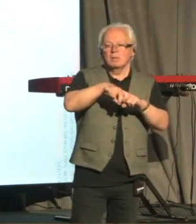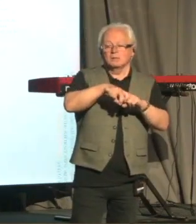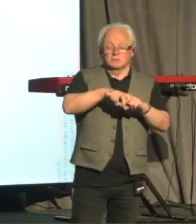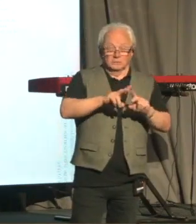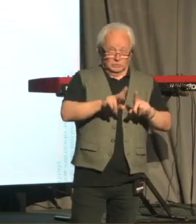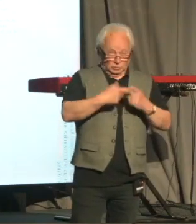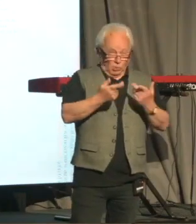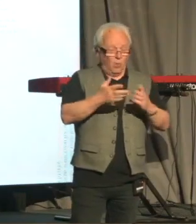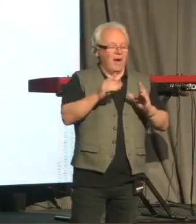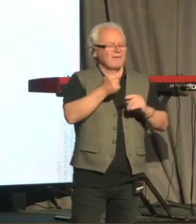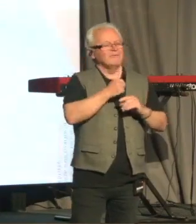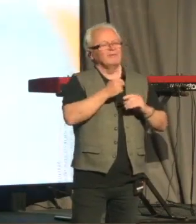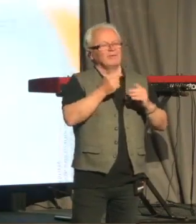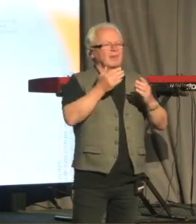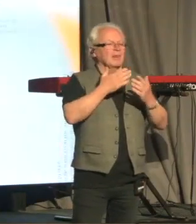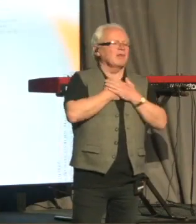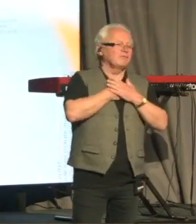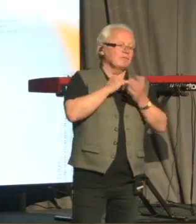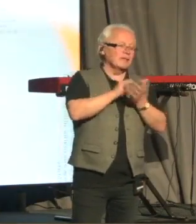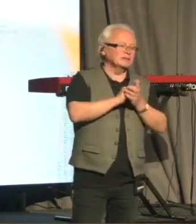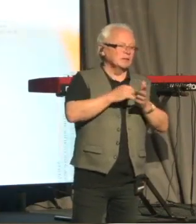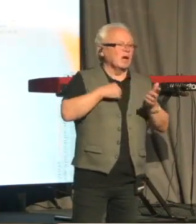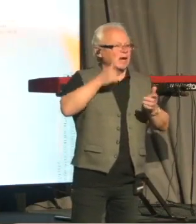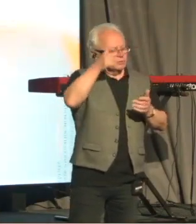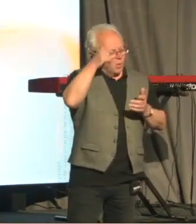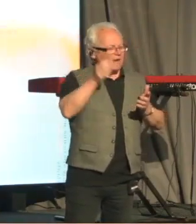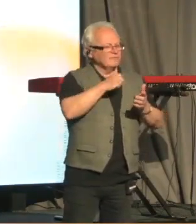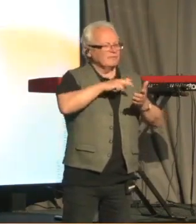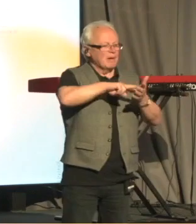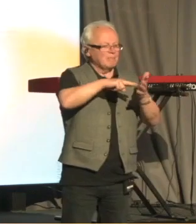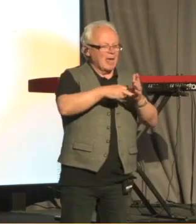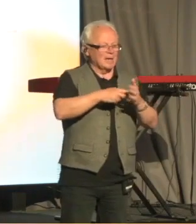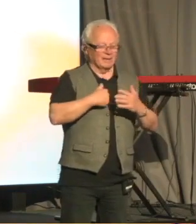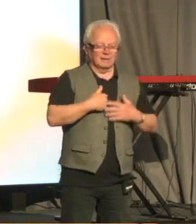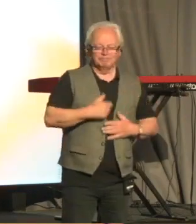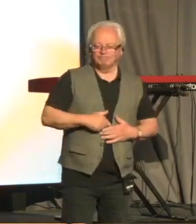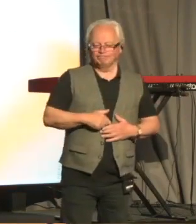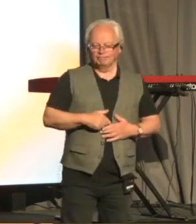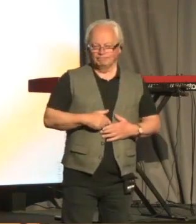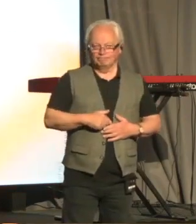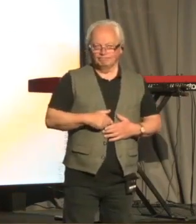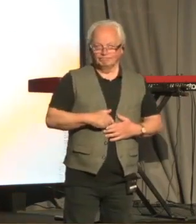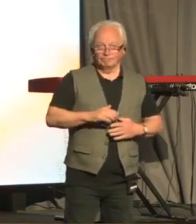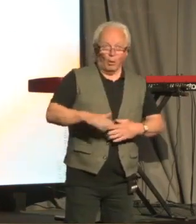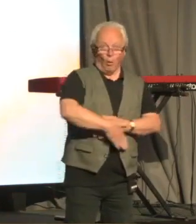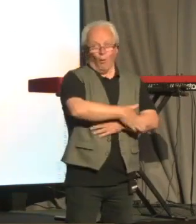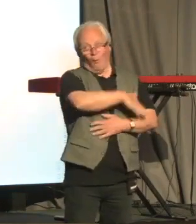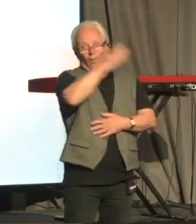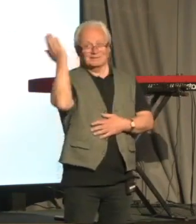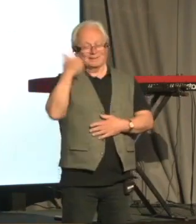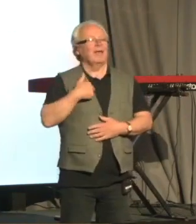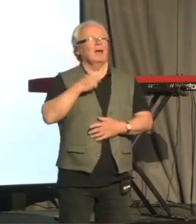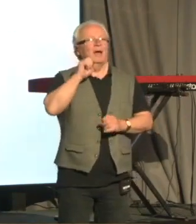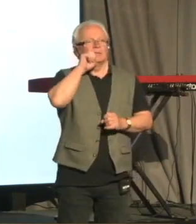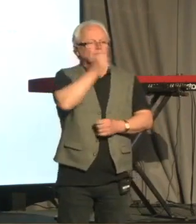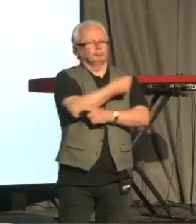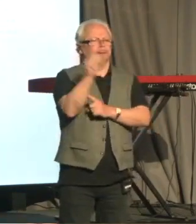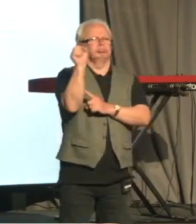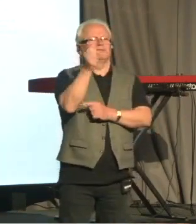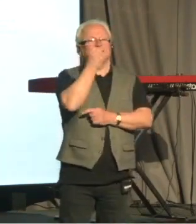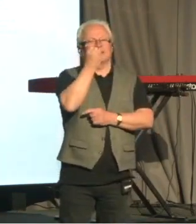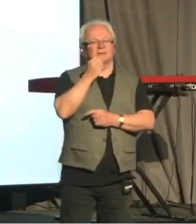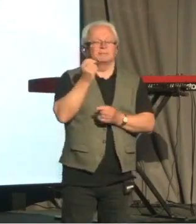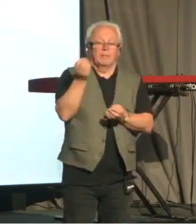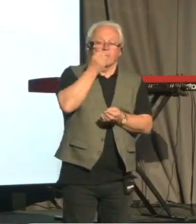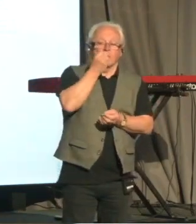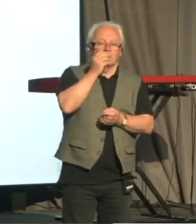you know, when you're planning on going for dinner, you kind of save yourself all day. You know, you don't really want to eat too much. You don't want to ruin your